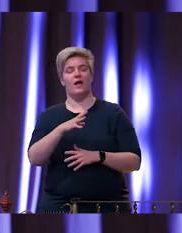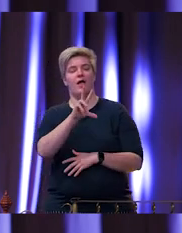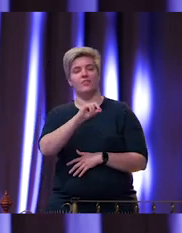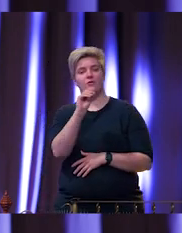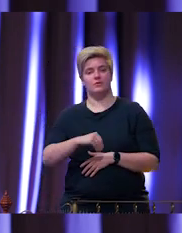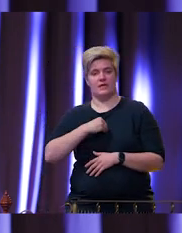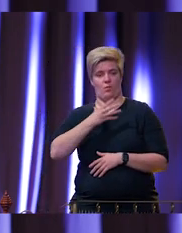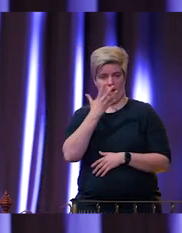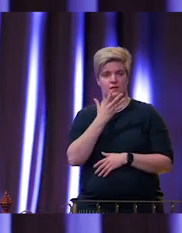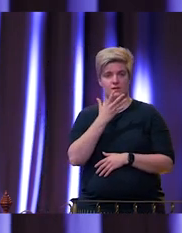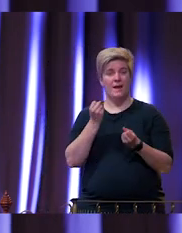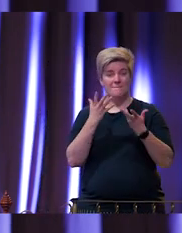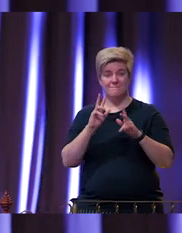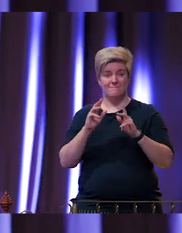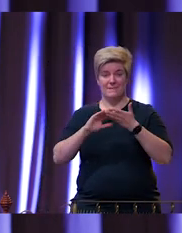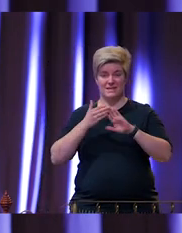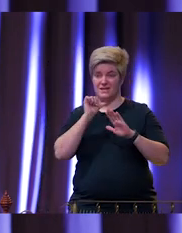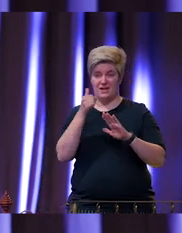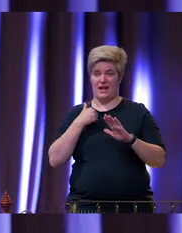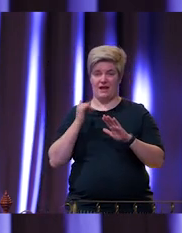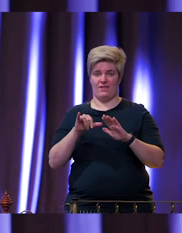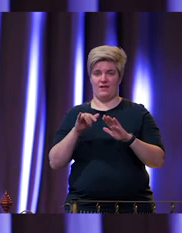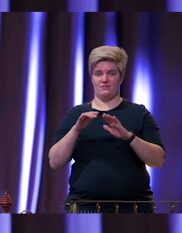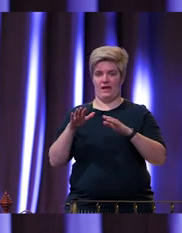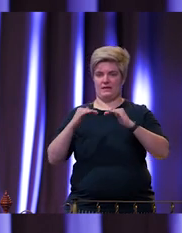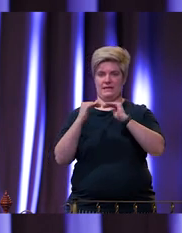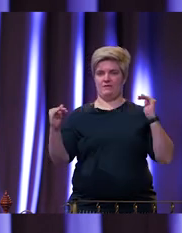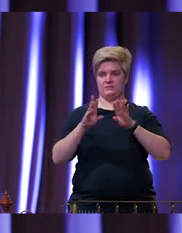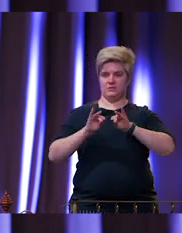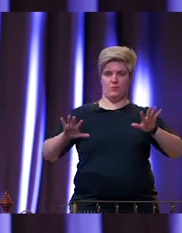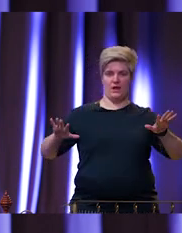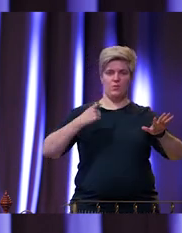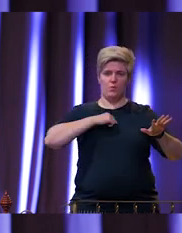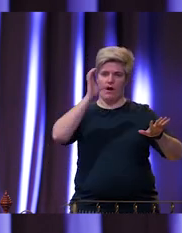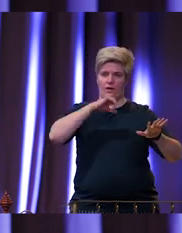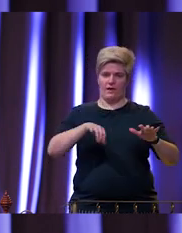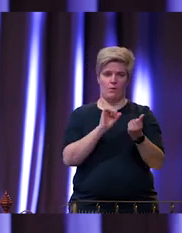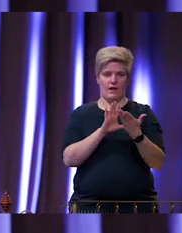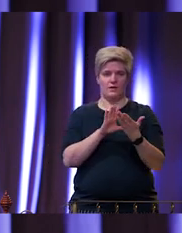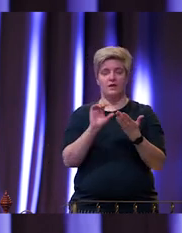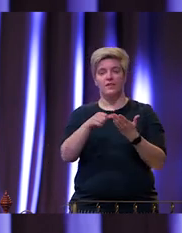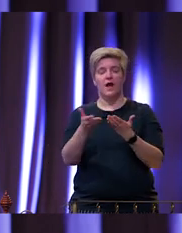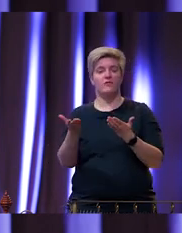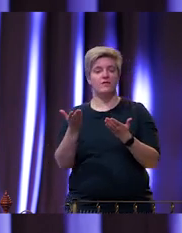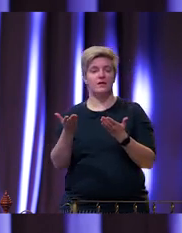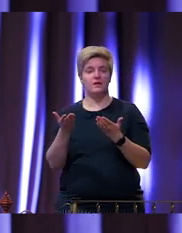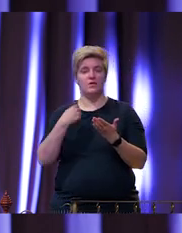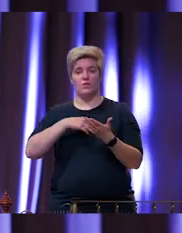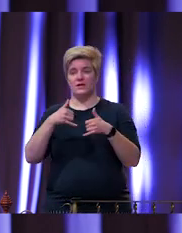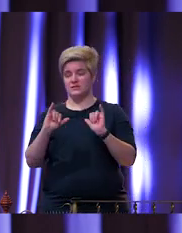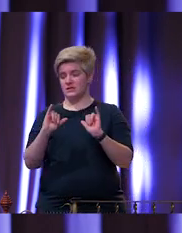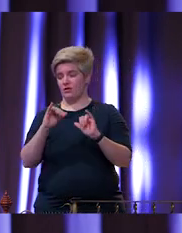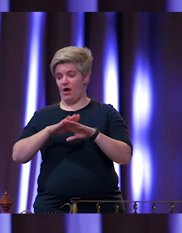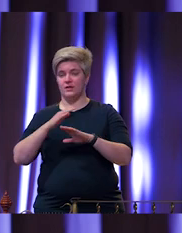Many other cities don't have that kind of even spread, so we're very unusual that way. The other thing is we still end up on one of the top